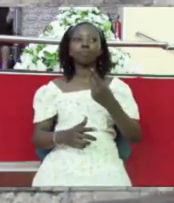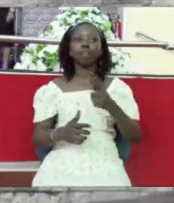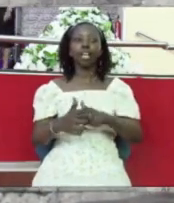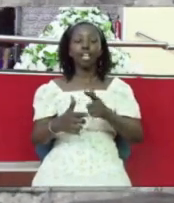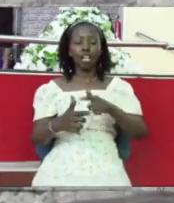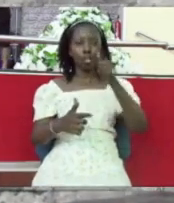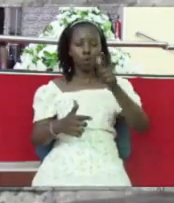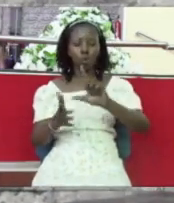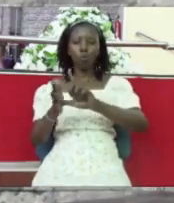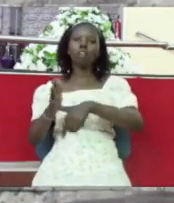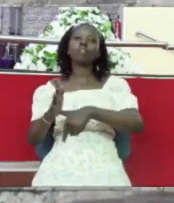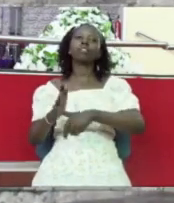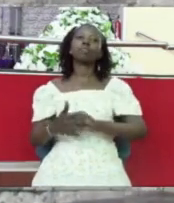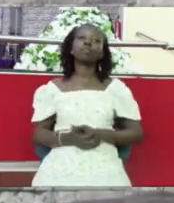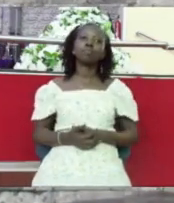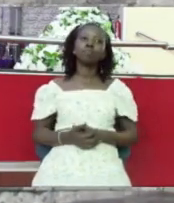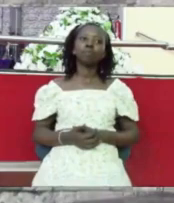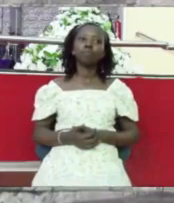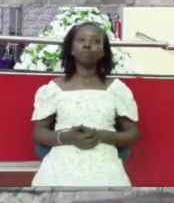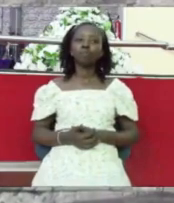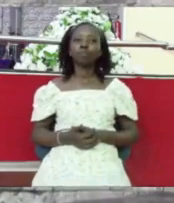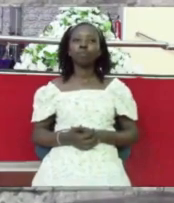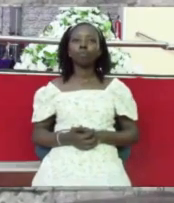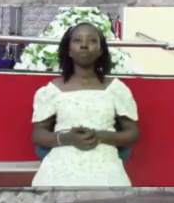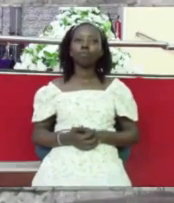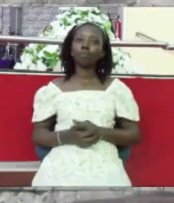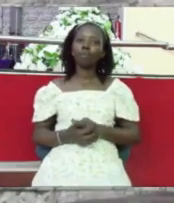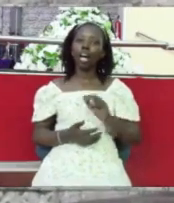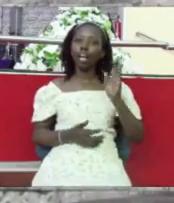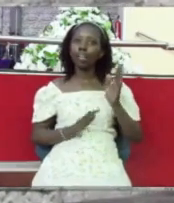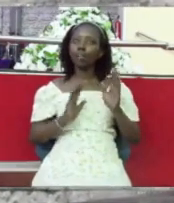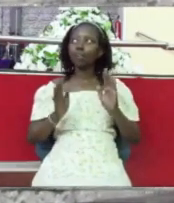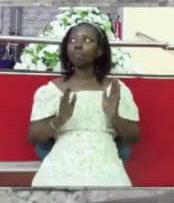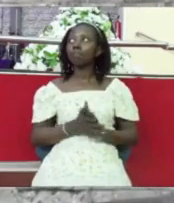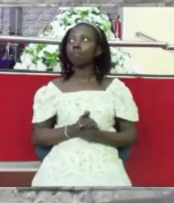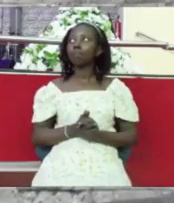later. Alafu wewe utawafuata. Hello.